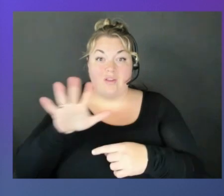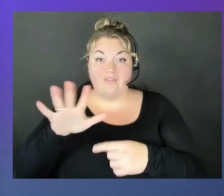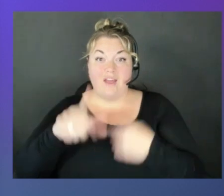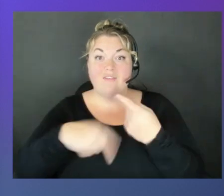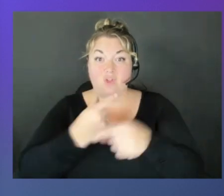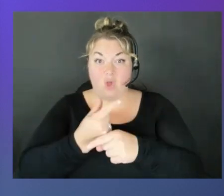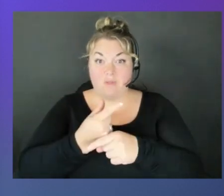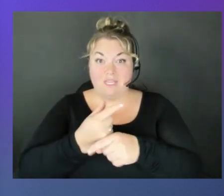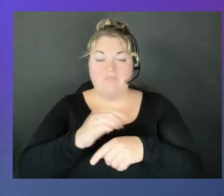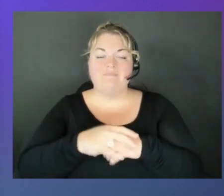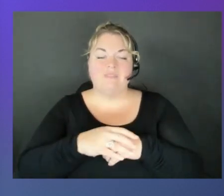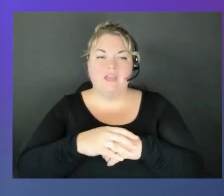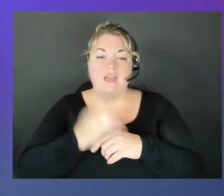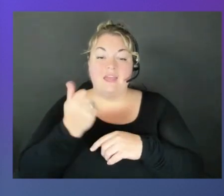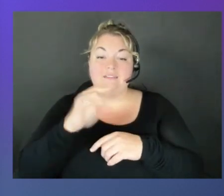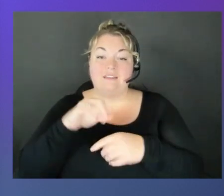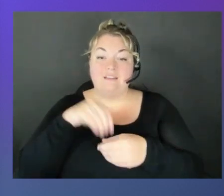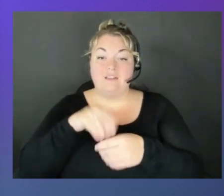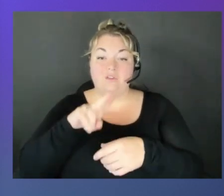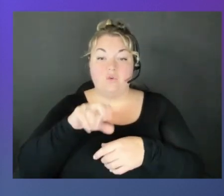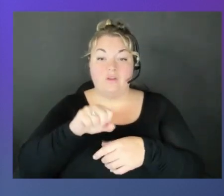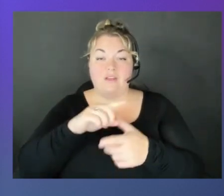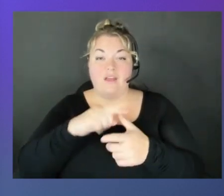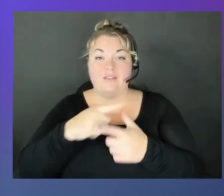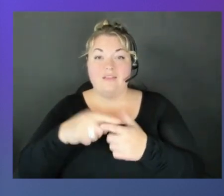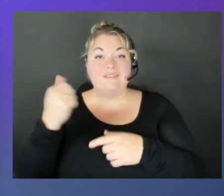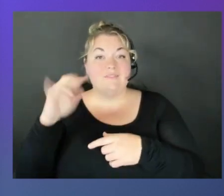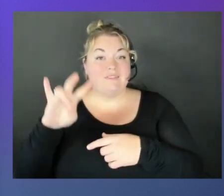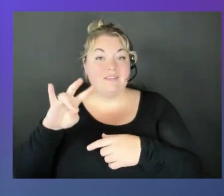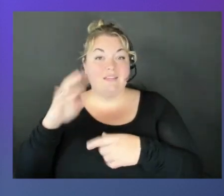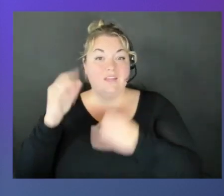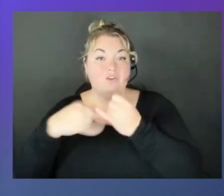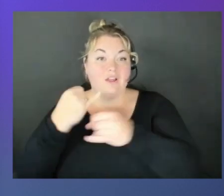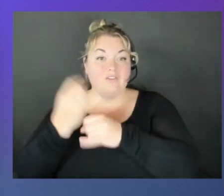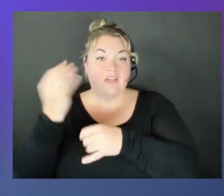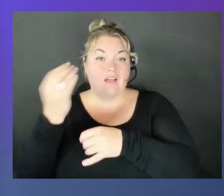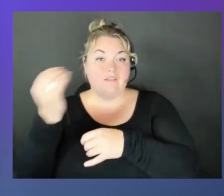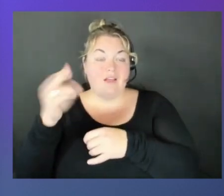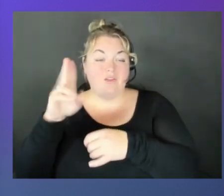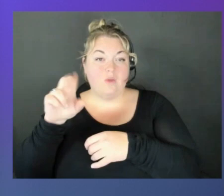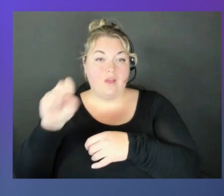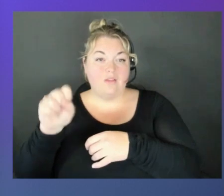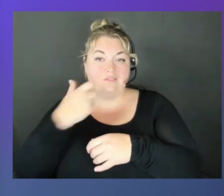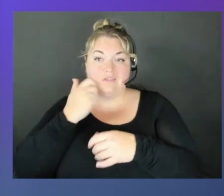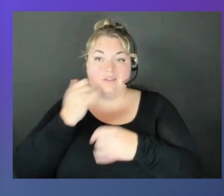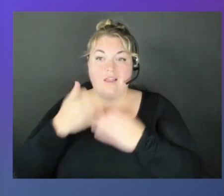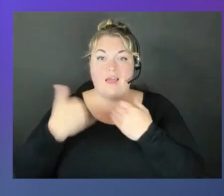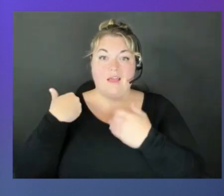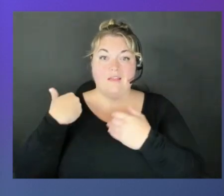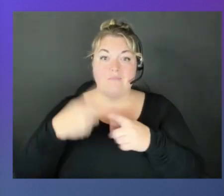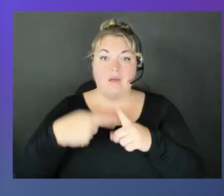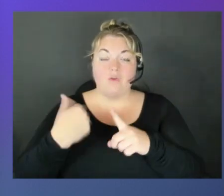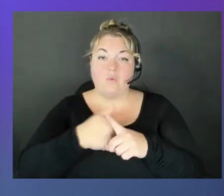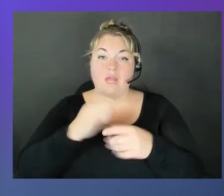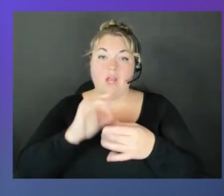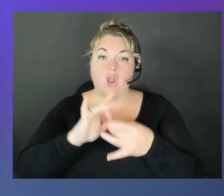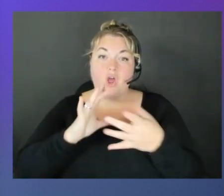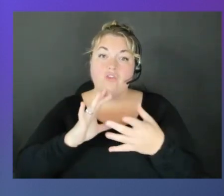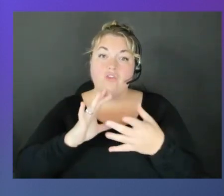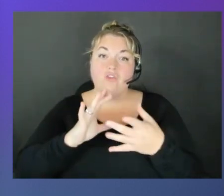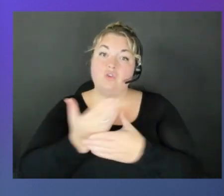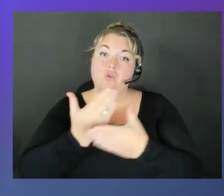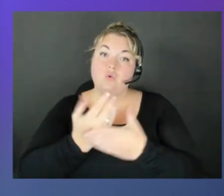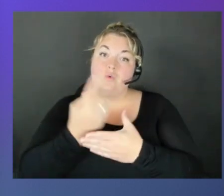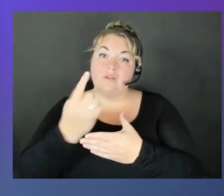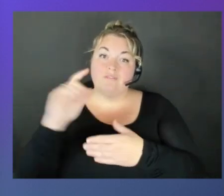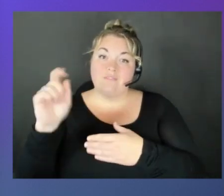with 18 in the US and 17 internationally outside the US. Okay. Just last month, we launched a new local zone in Phoenix with newer generation